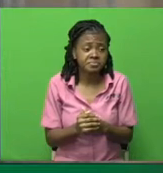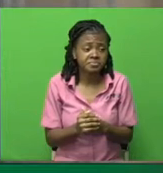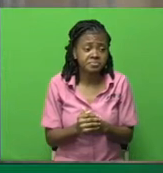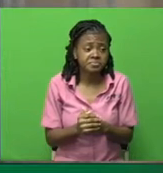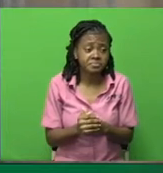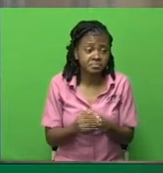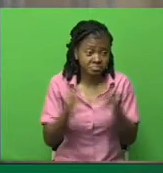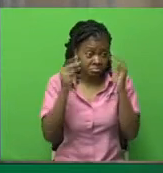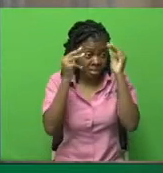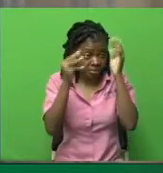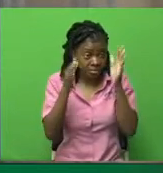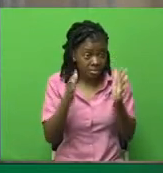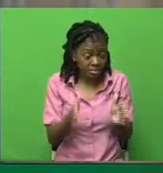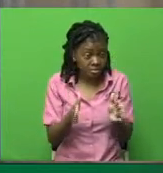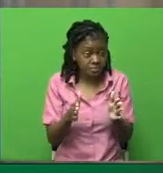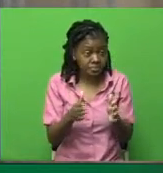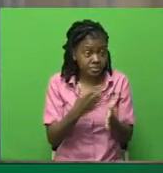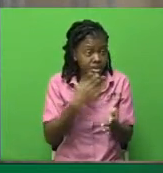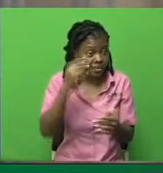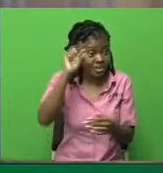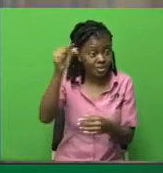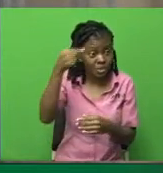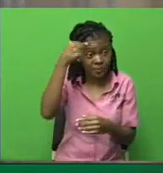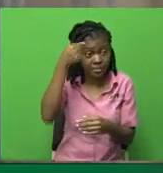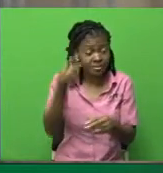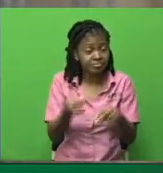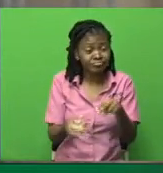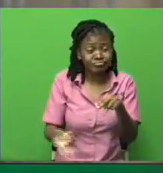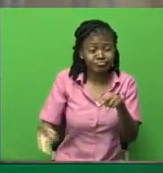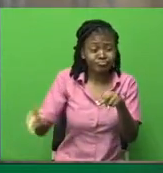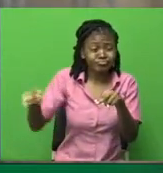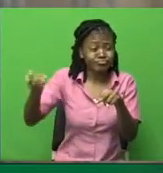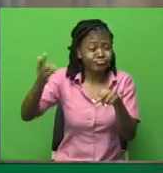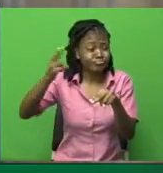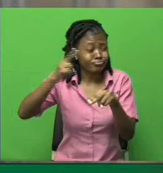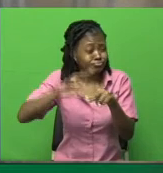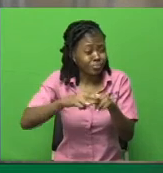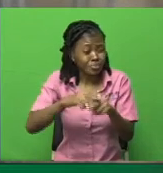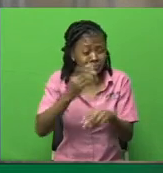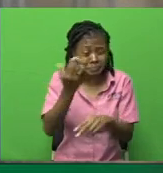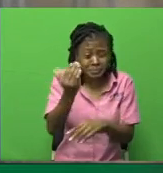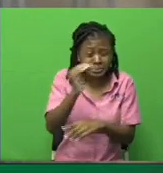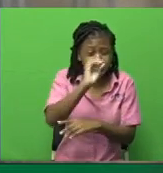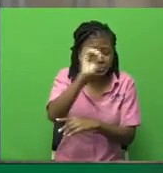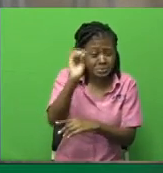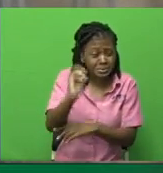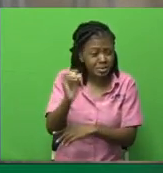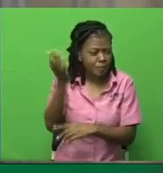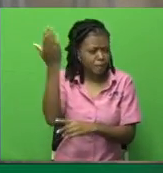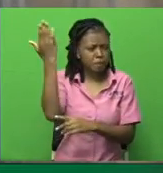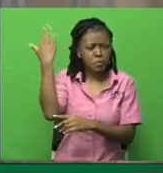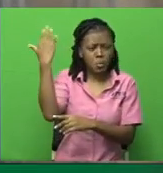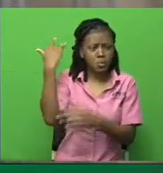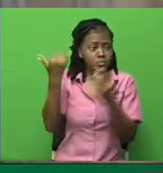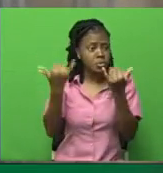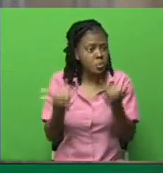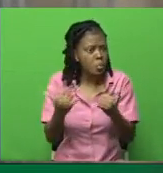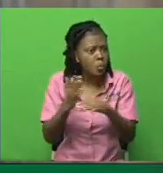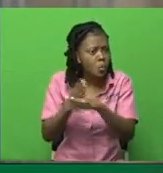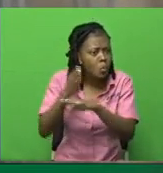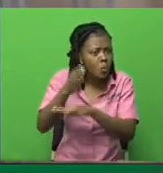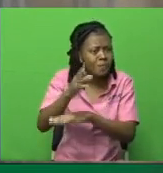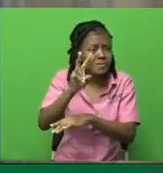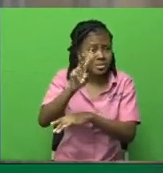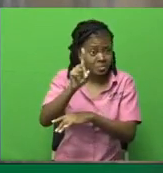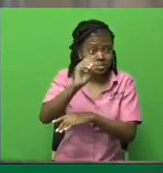Minister came and the government in came and increased the overdraft limit from 15 to 20 points a percent so when he couldn't take out any more